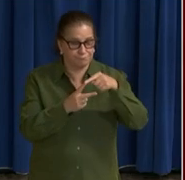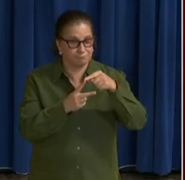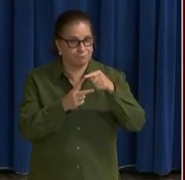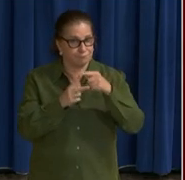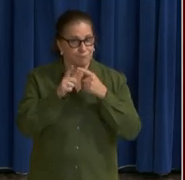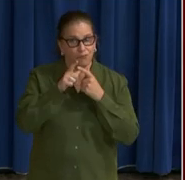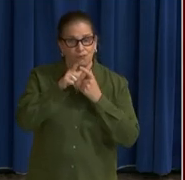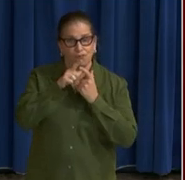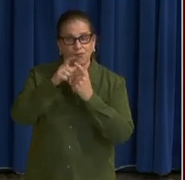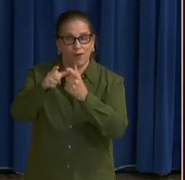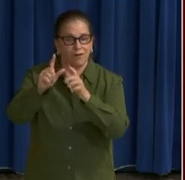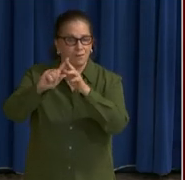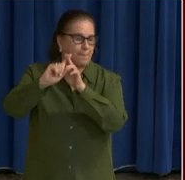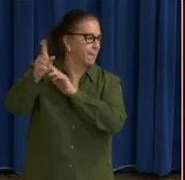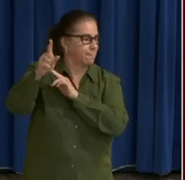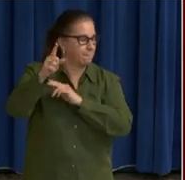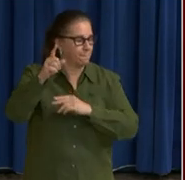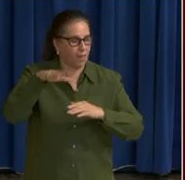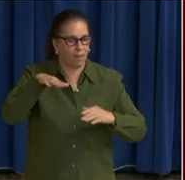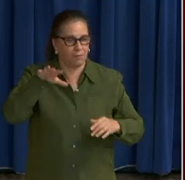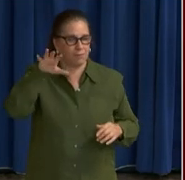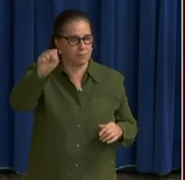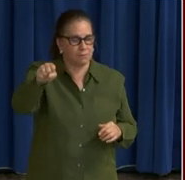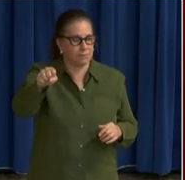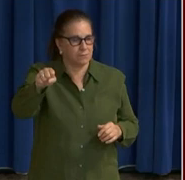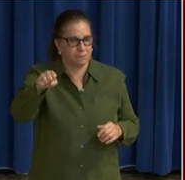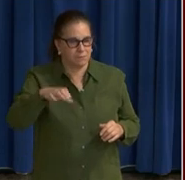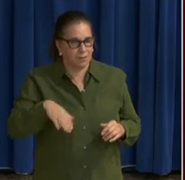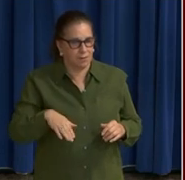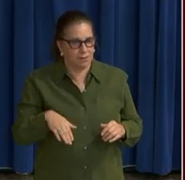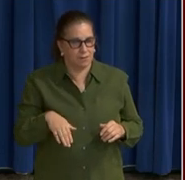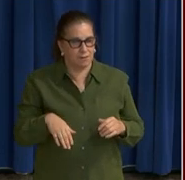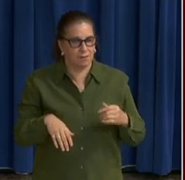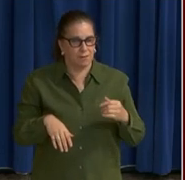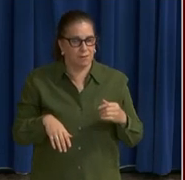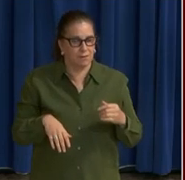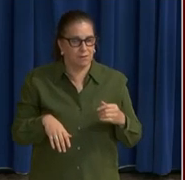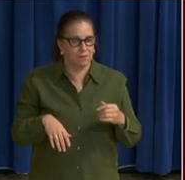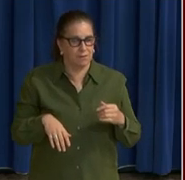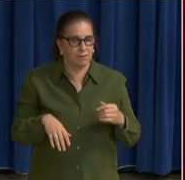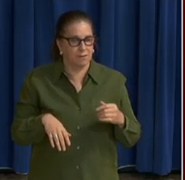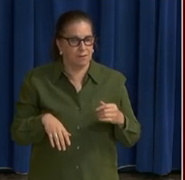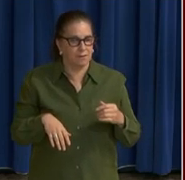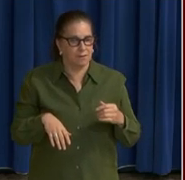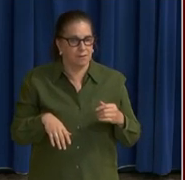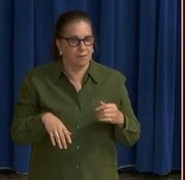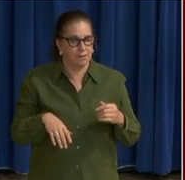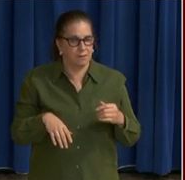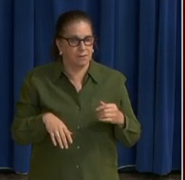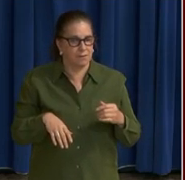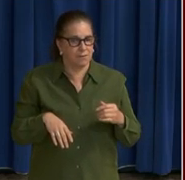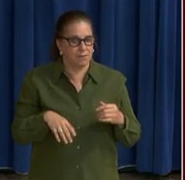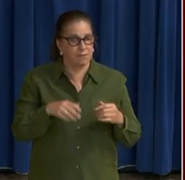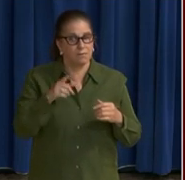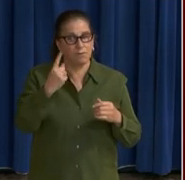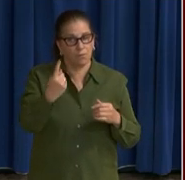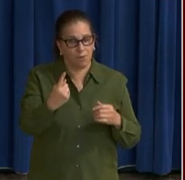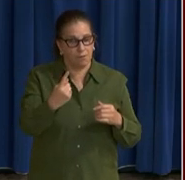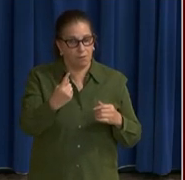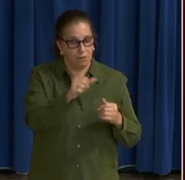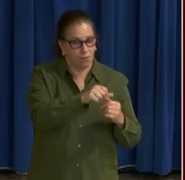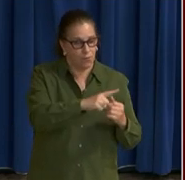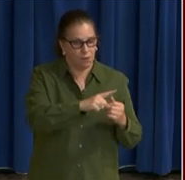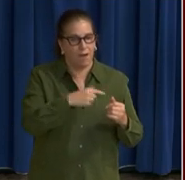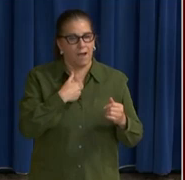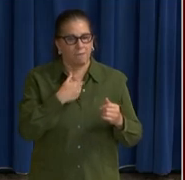scene, one for carrying a pistol without a license of a 19-year-old, and another one that was arrested for